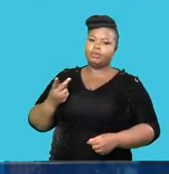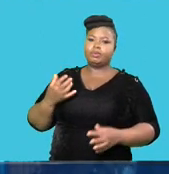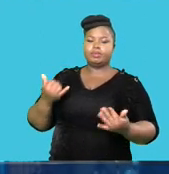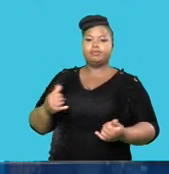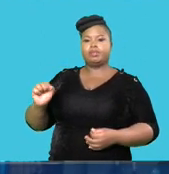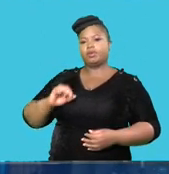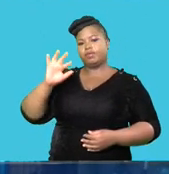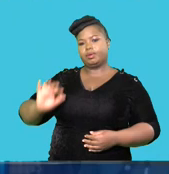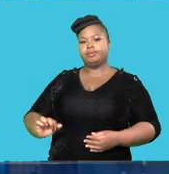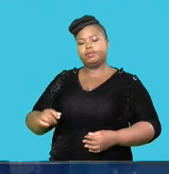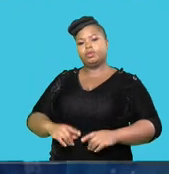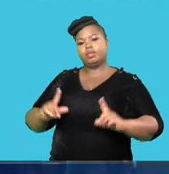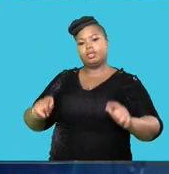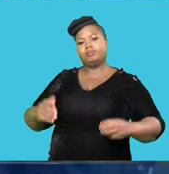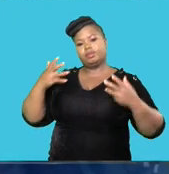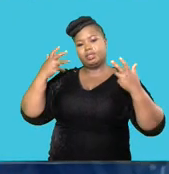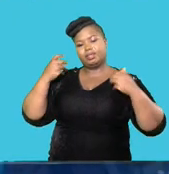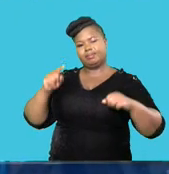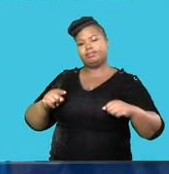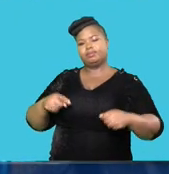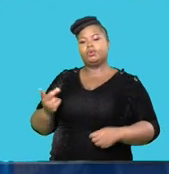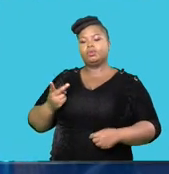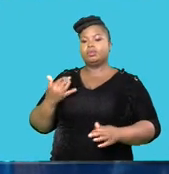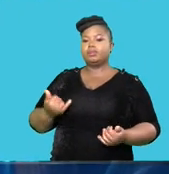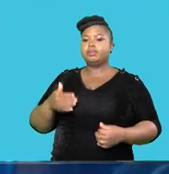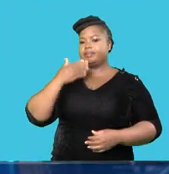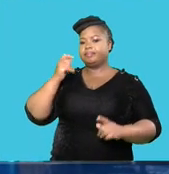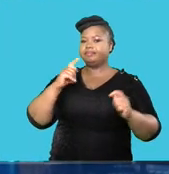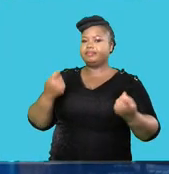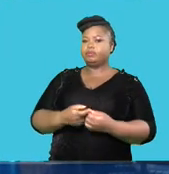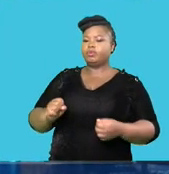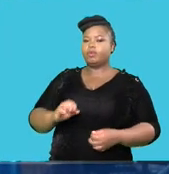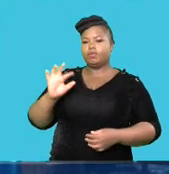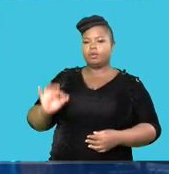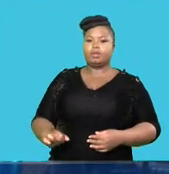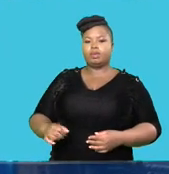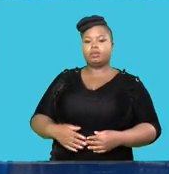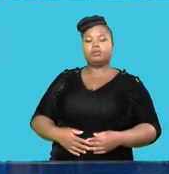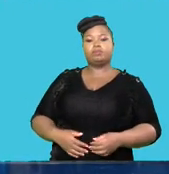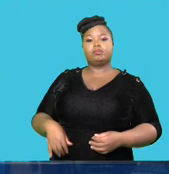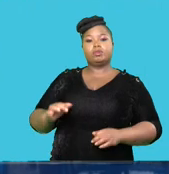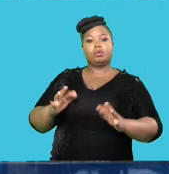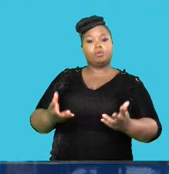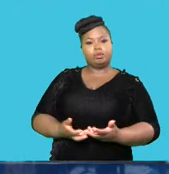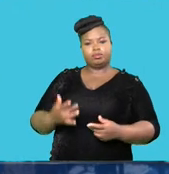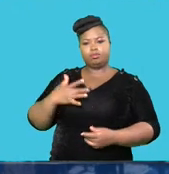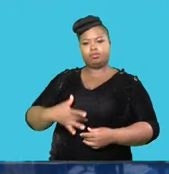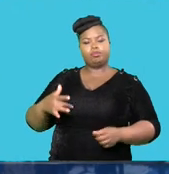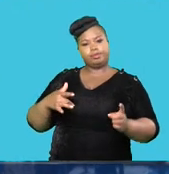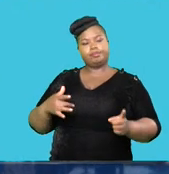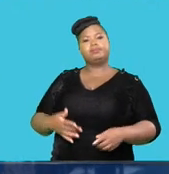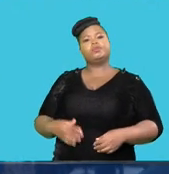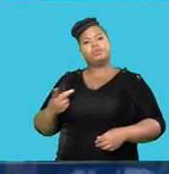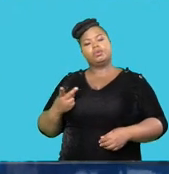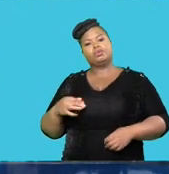Africa, and the Cape Town Tigers have established themselves as the best team in South Africa. 3 years in a row, the SA champs, and